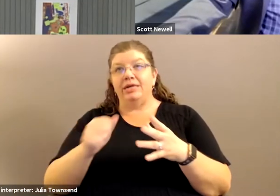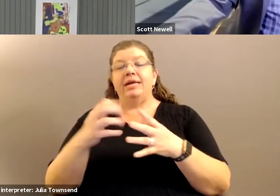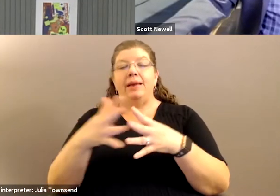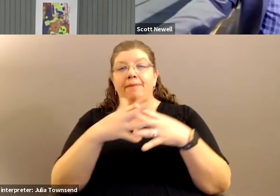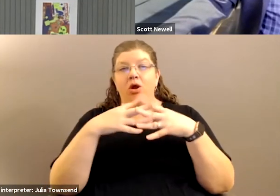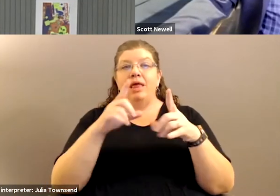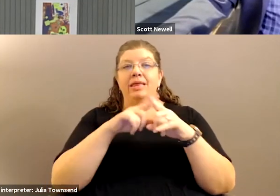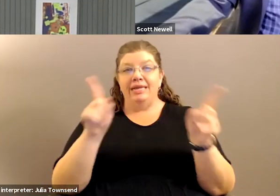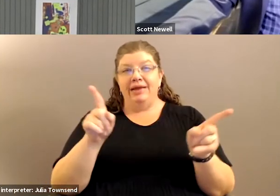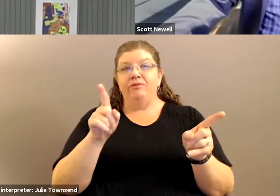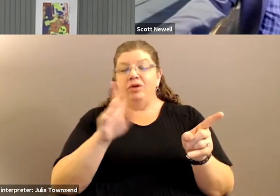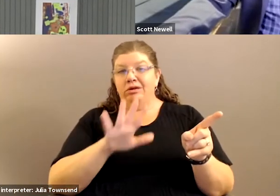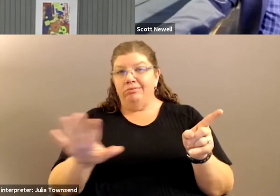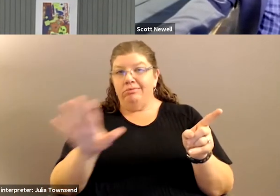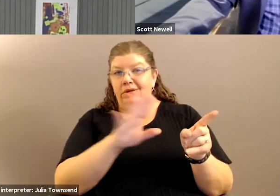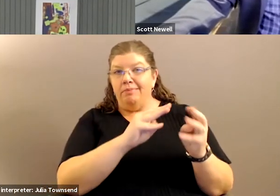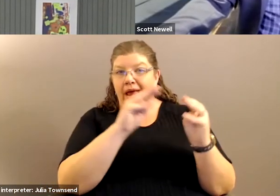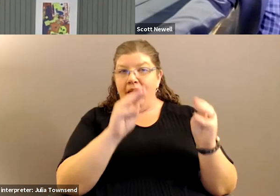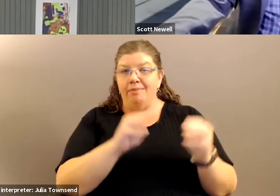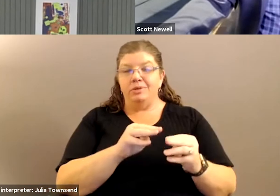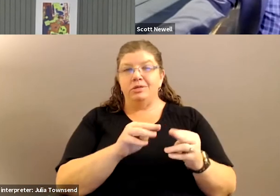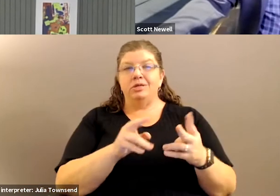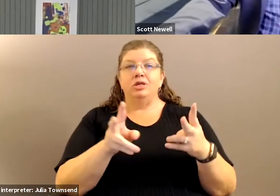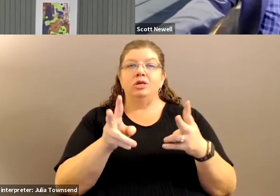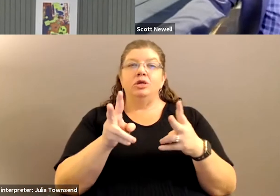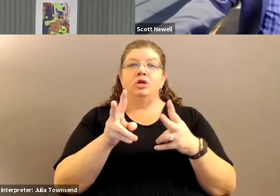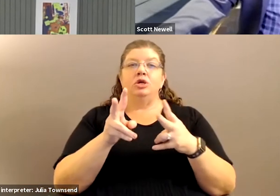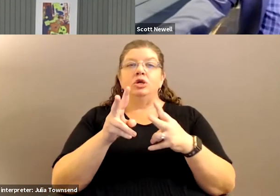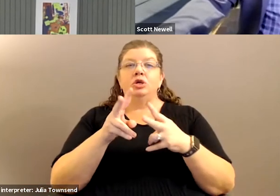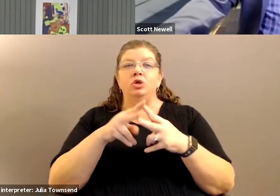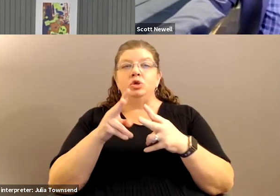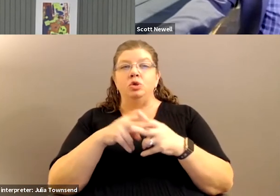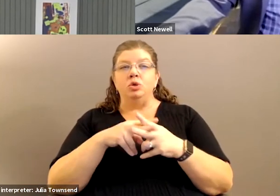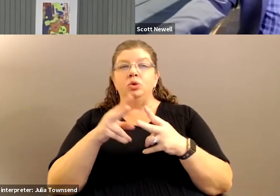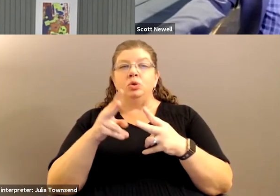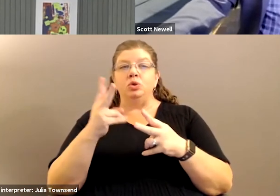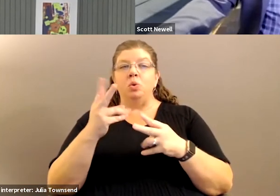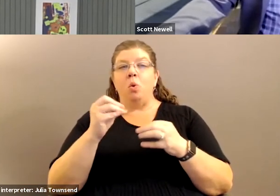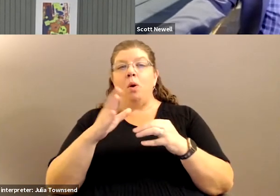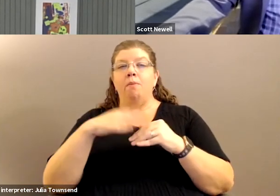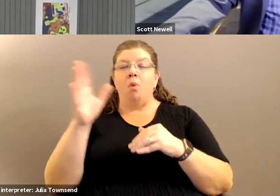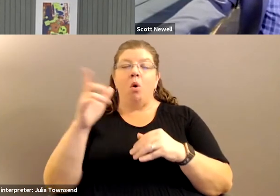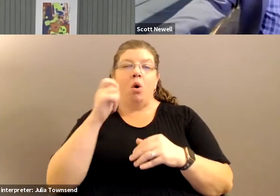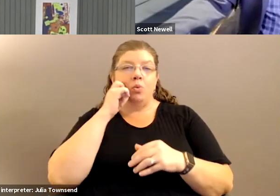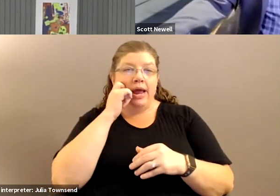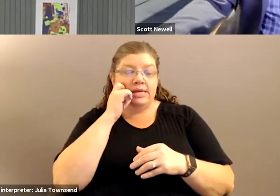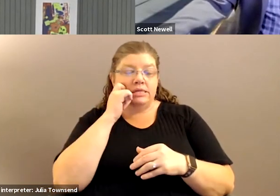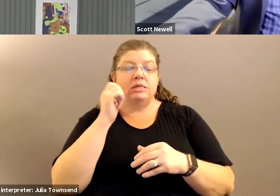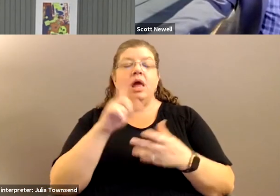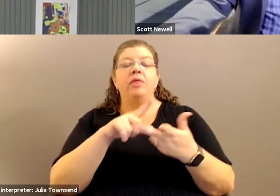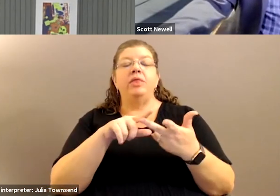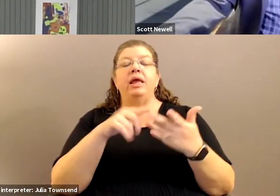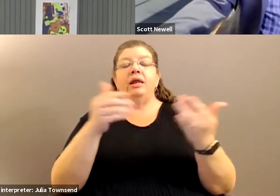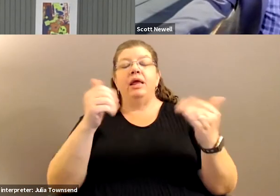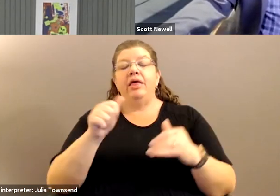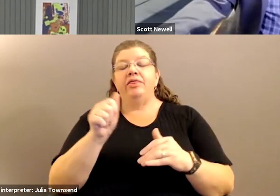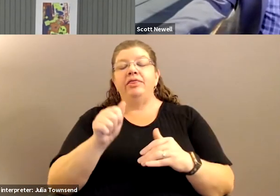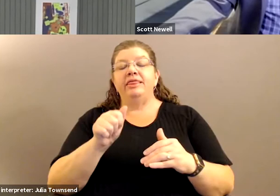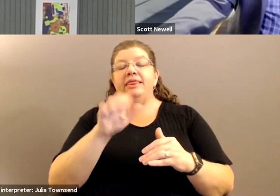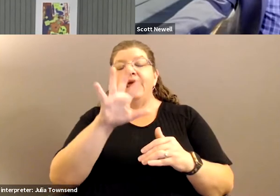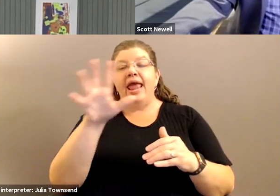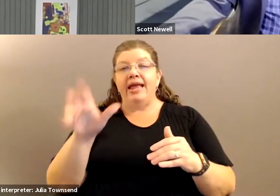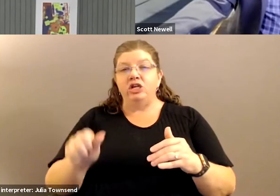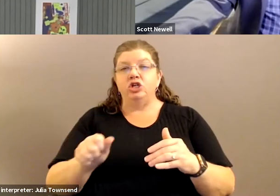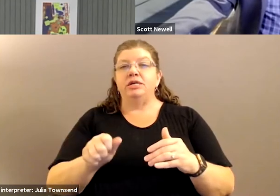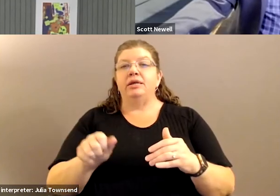maps um the two or more races and also the the asian um population and and